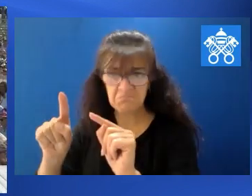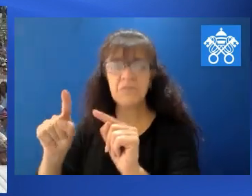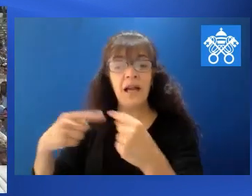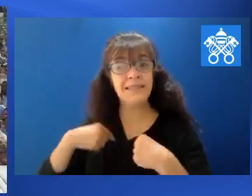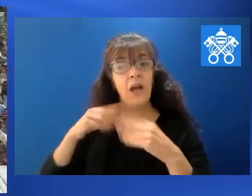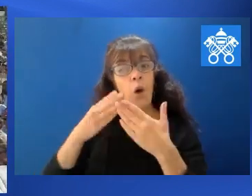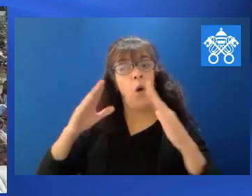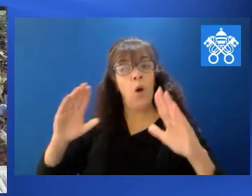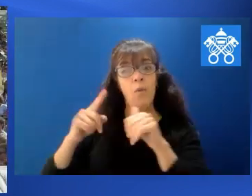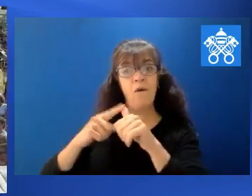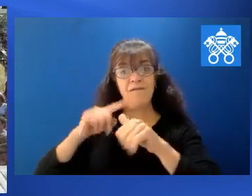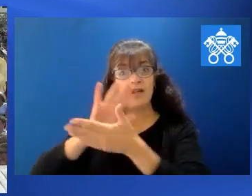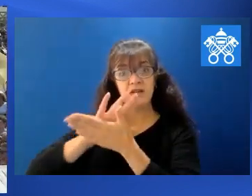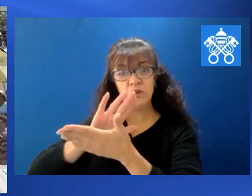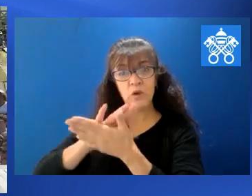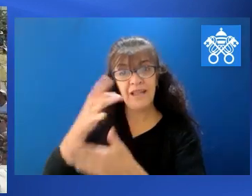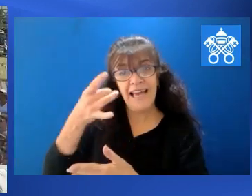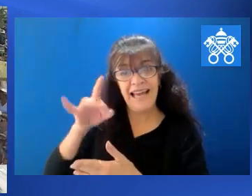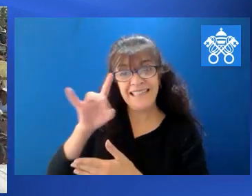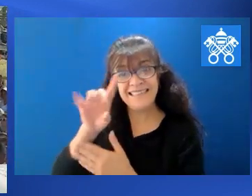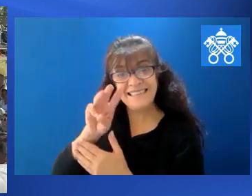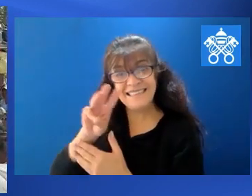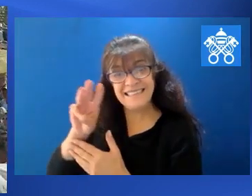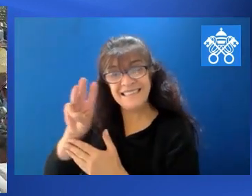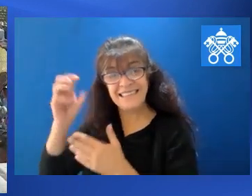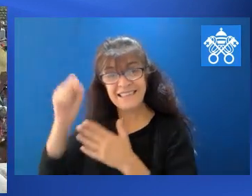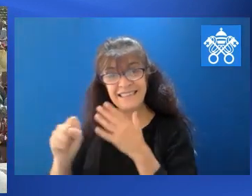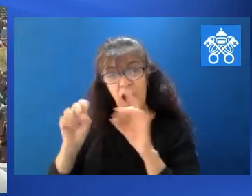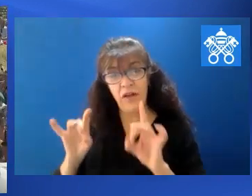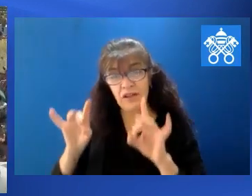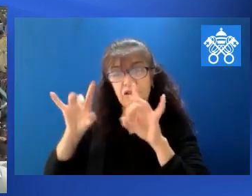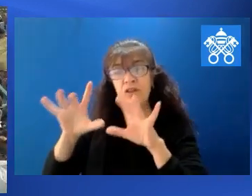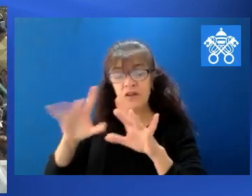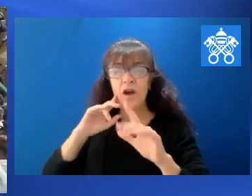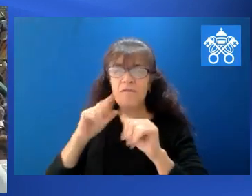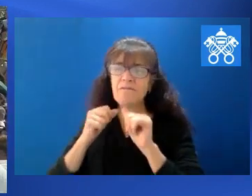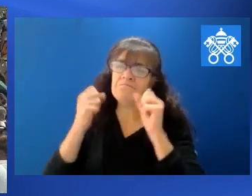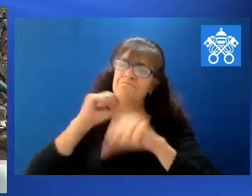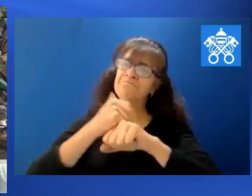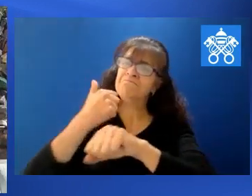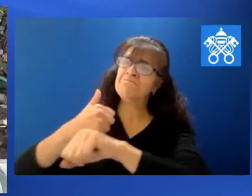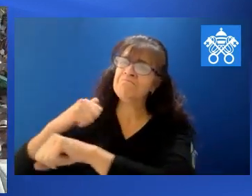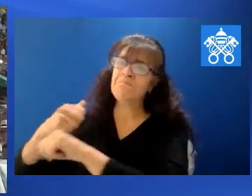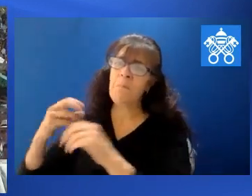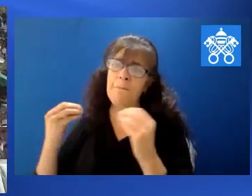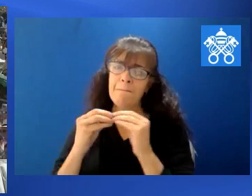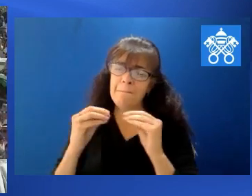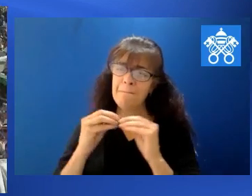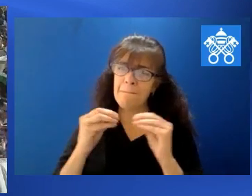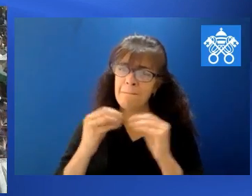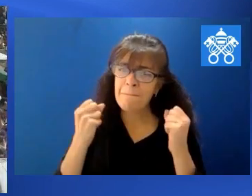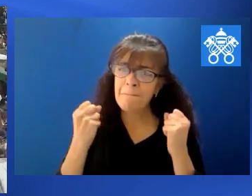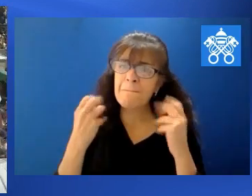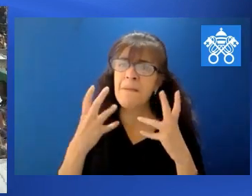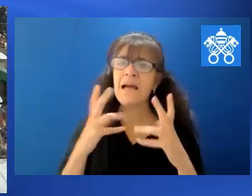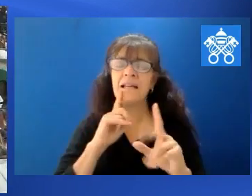1866 in southern Australia. And this was followed by many others in rural communities in other parts of Australia, as well